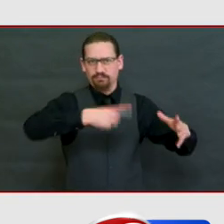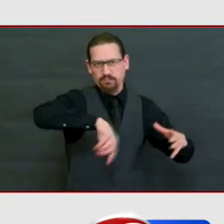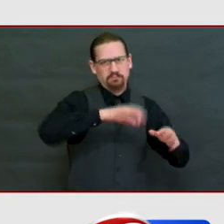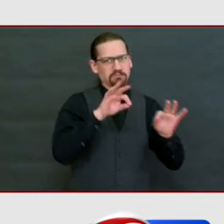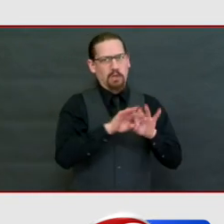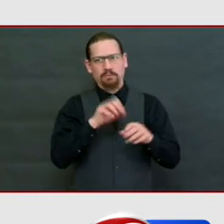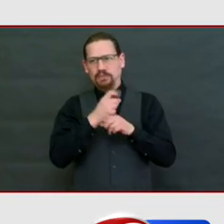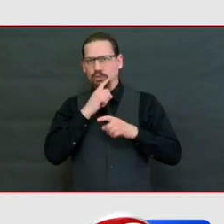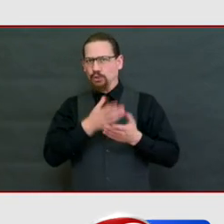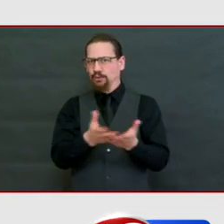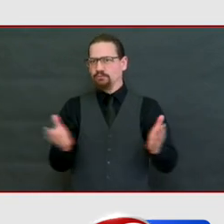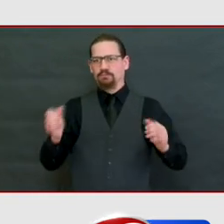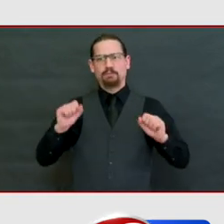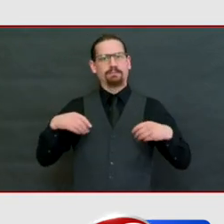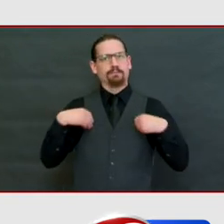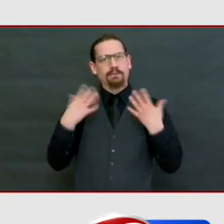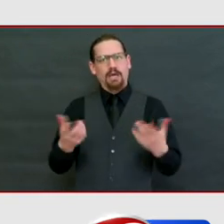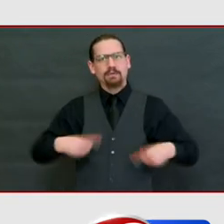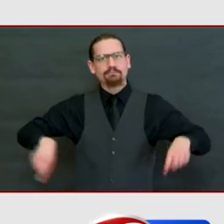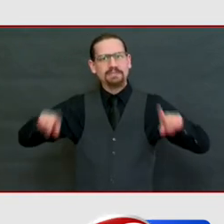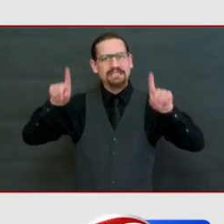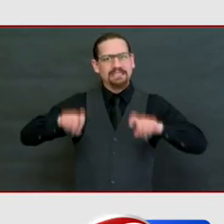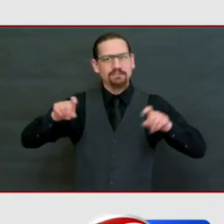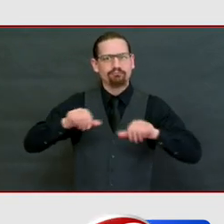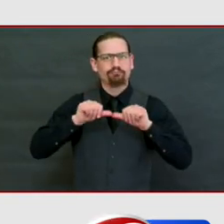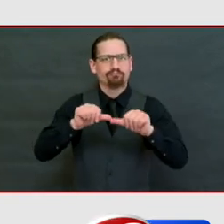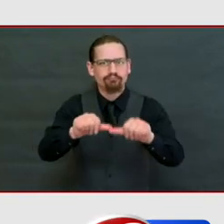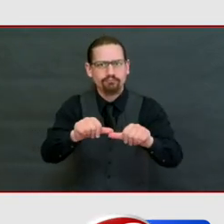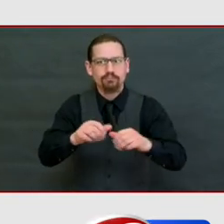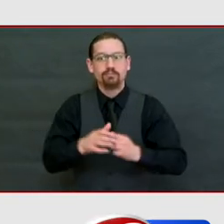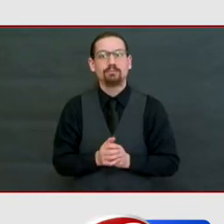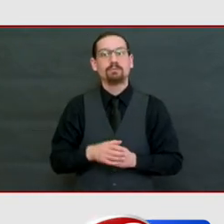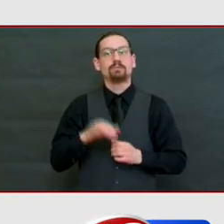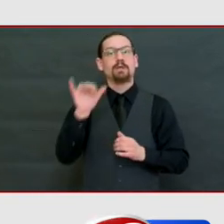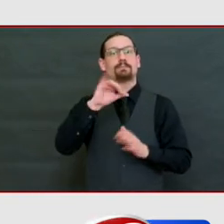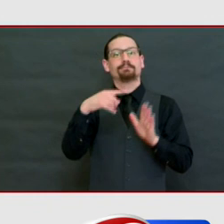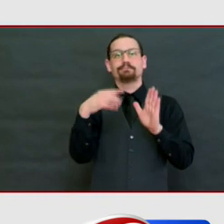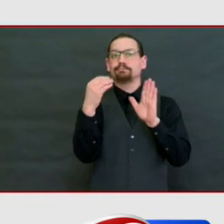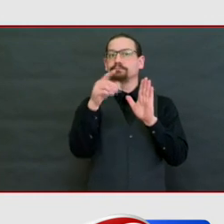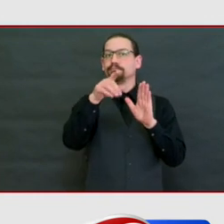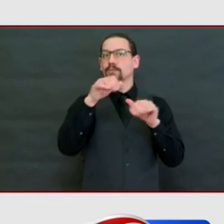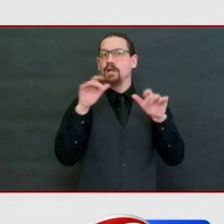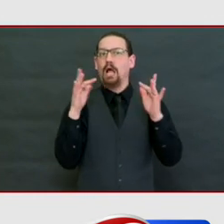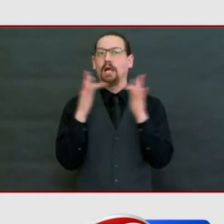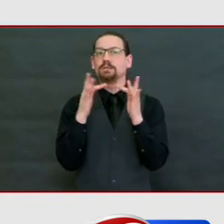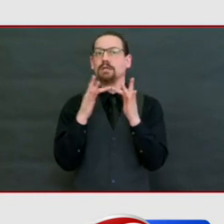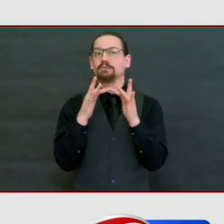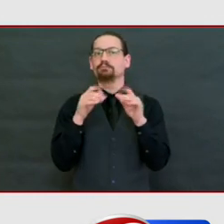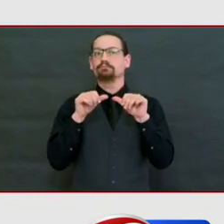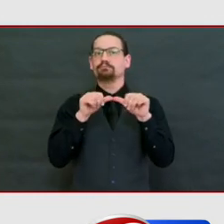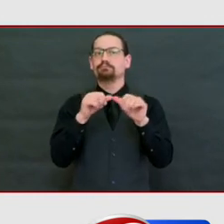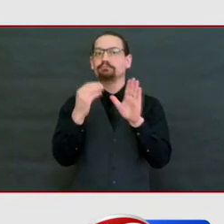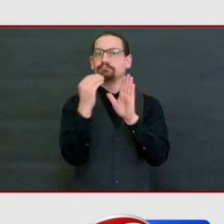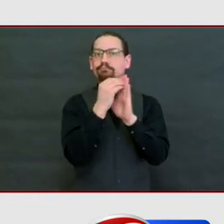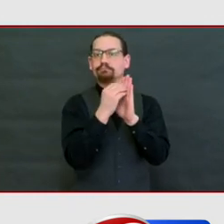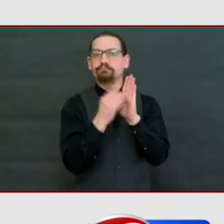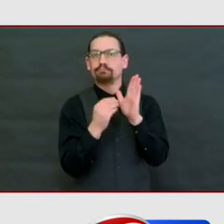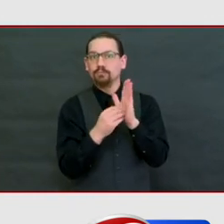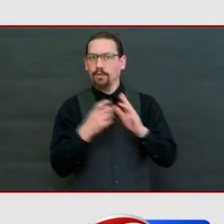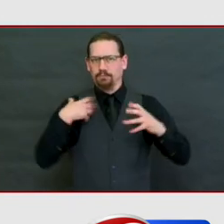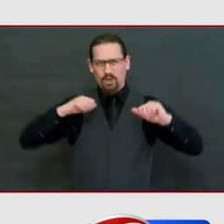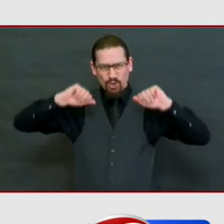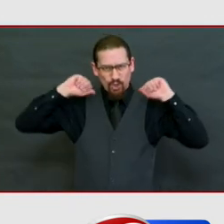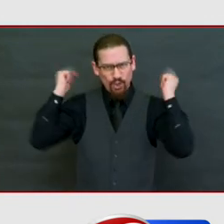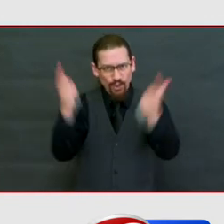We also need to be confident we have everything we need for healthcare workers and anyone in quarantine. That means sufficient PPE, at